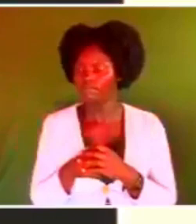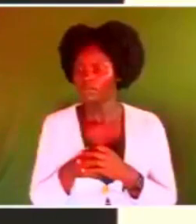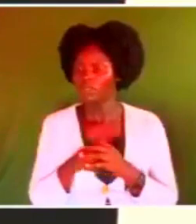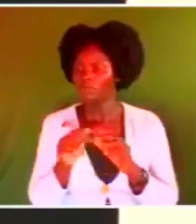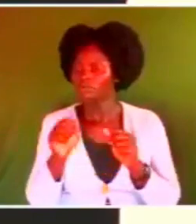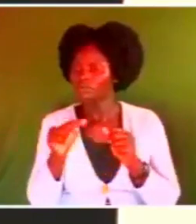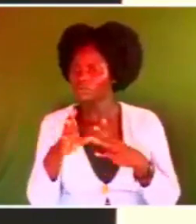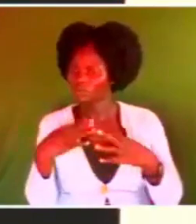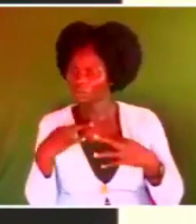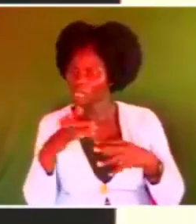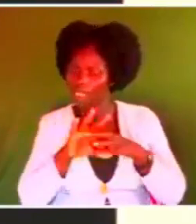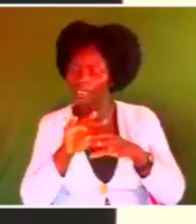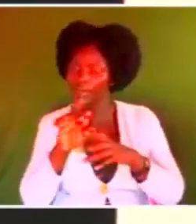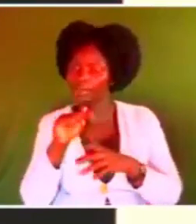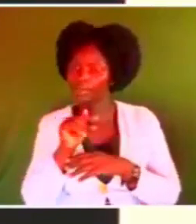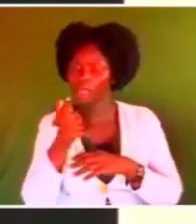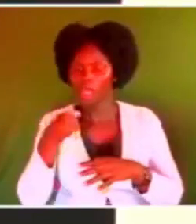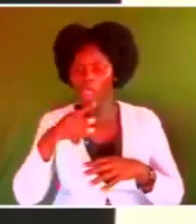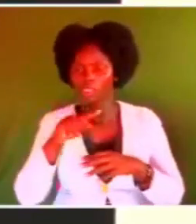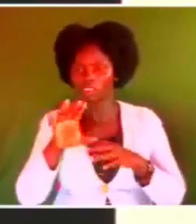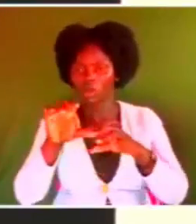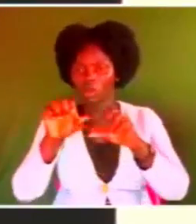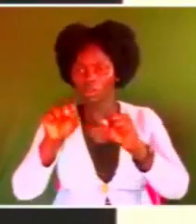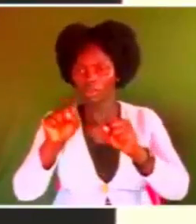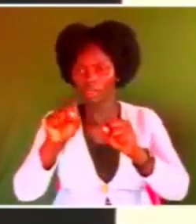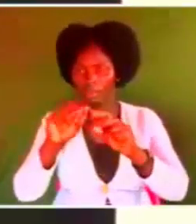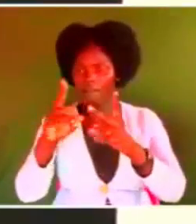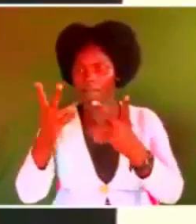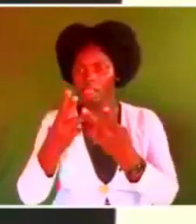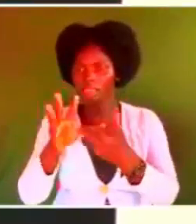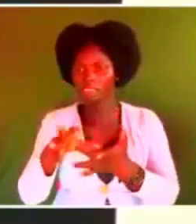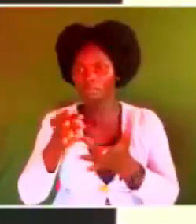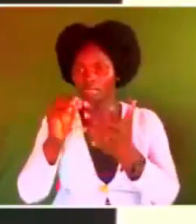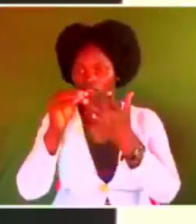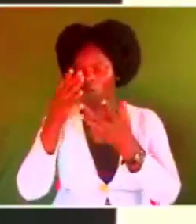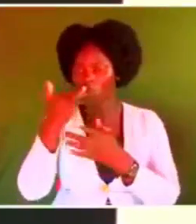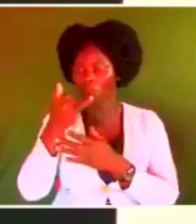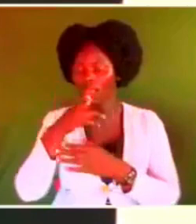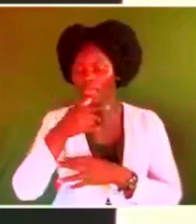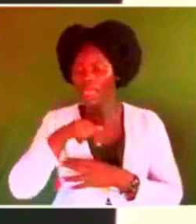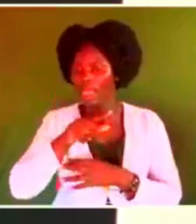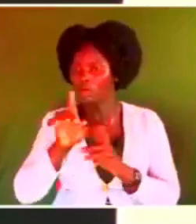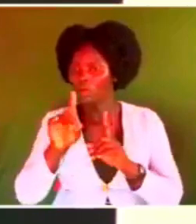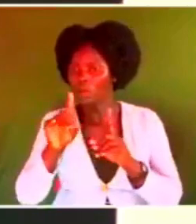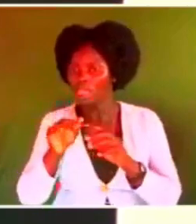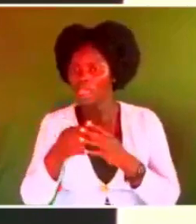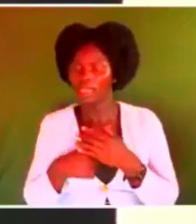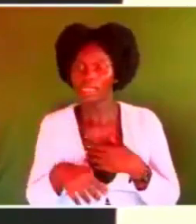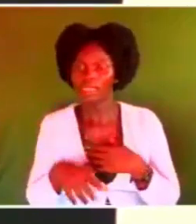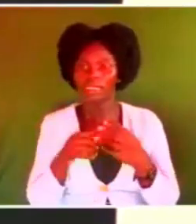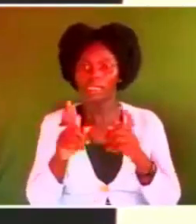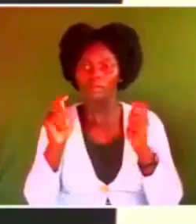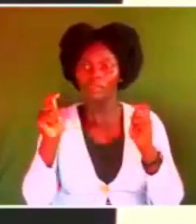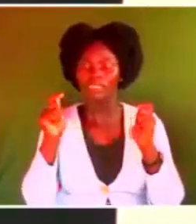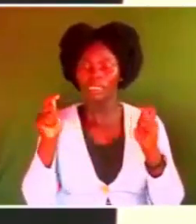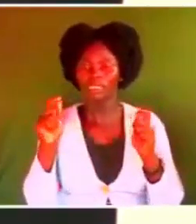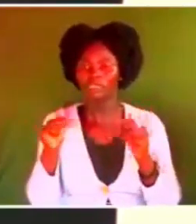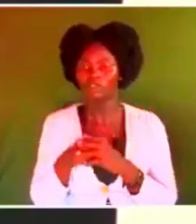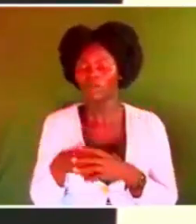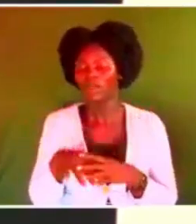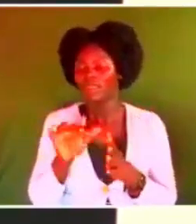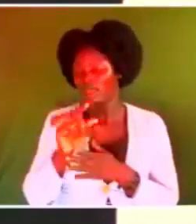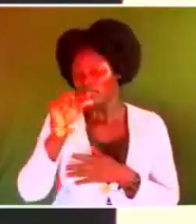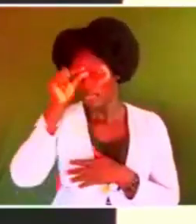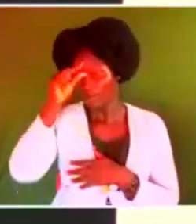are elected, we occupy a special place because we are a demonstration that your